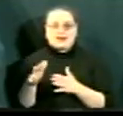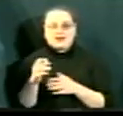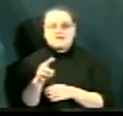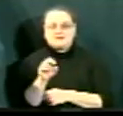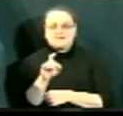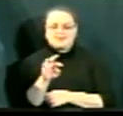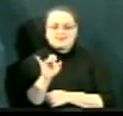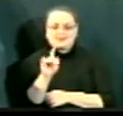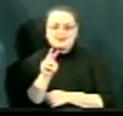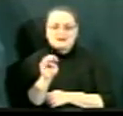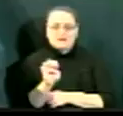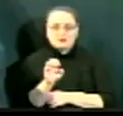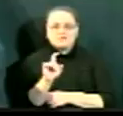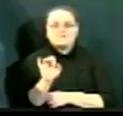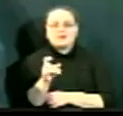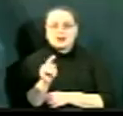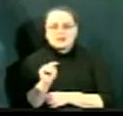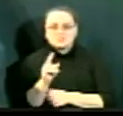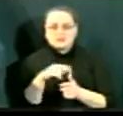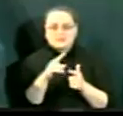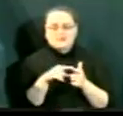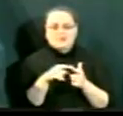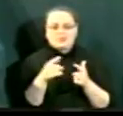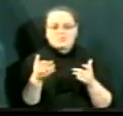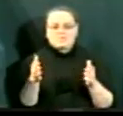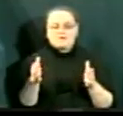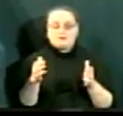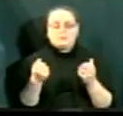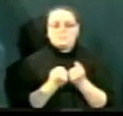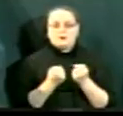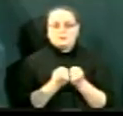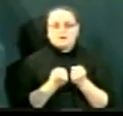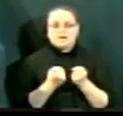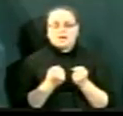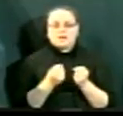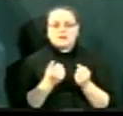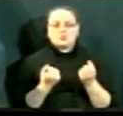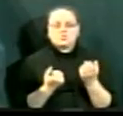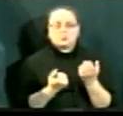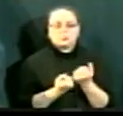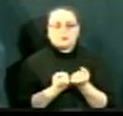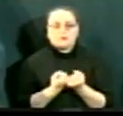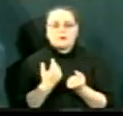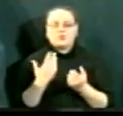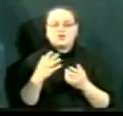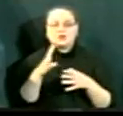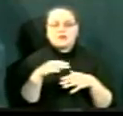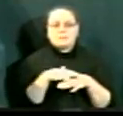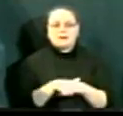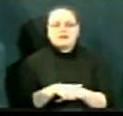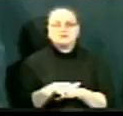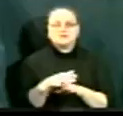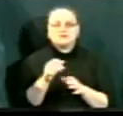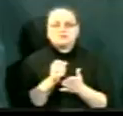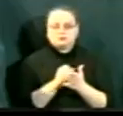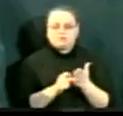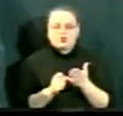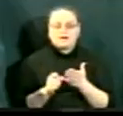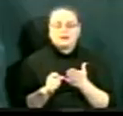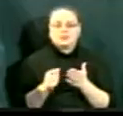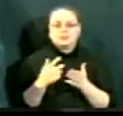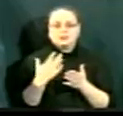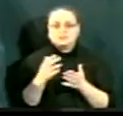text. And with prompting and support, writes words and pictures through a combination of drawing, dictating, and or writing